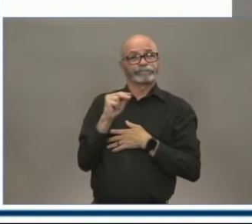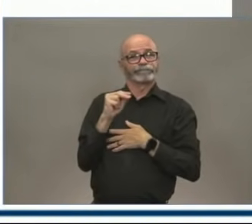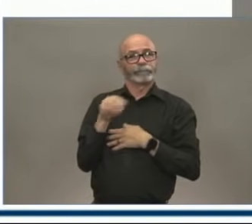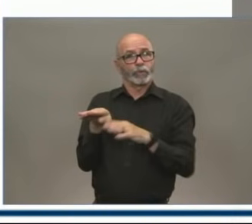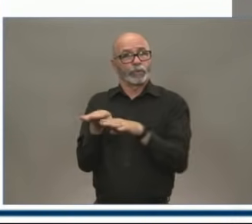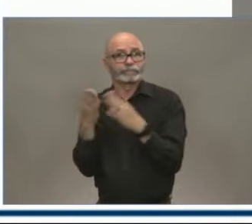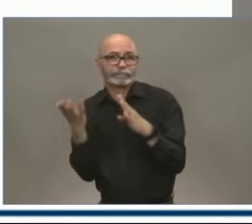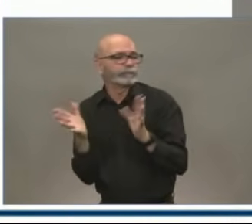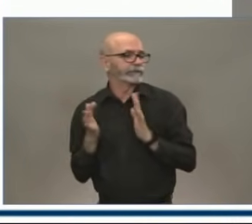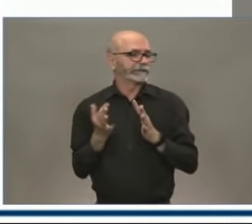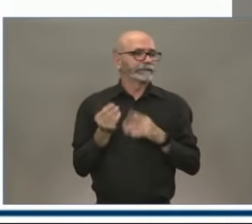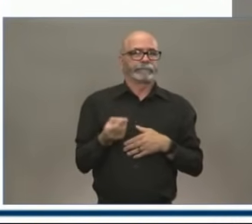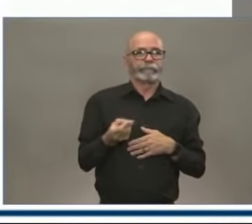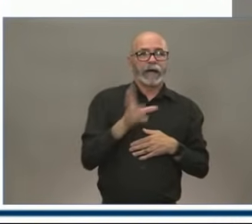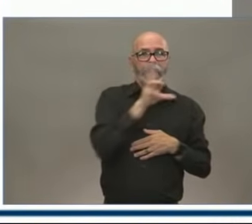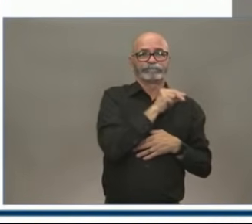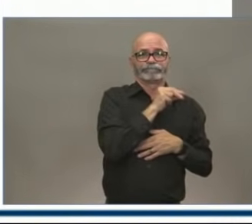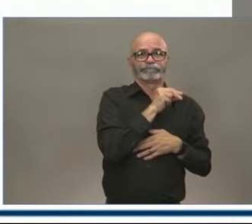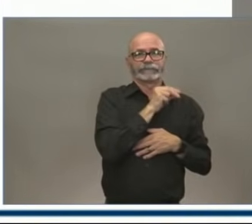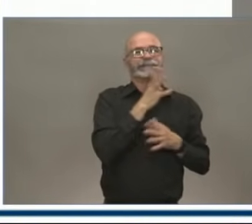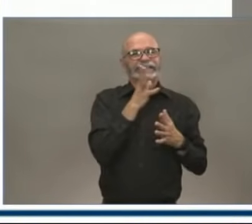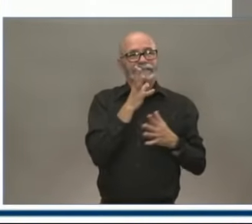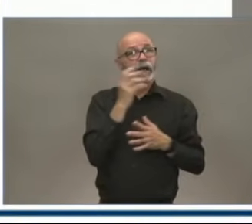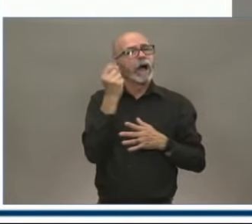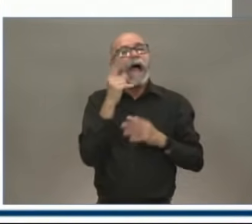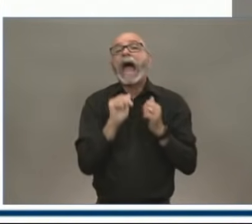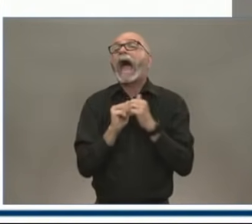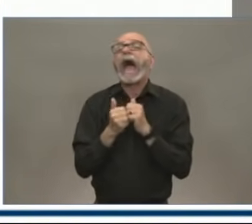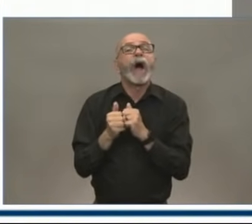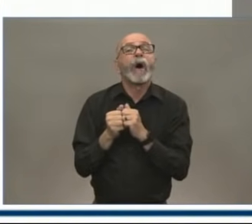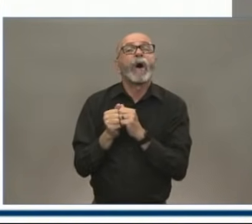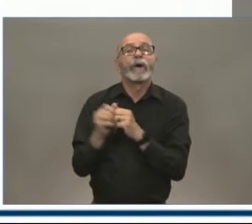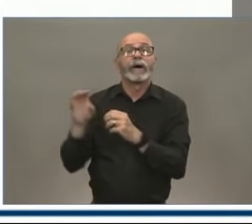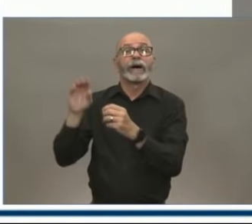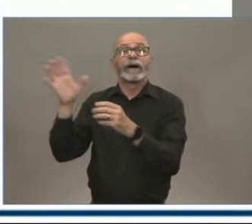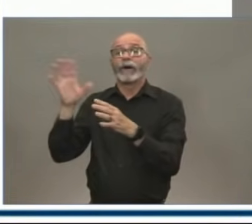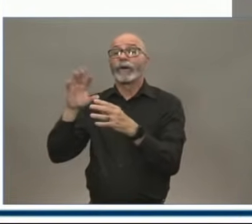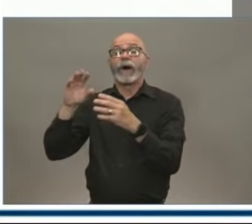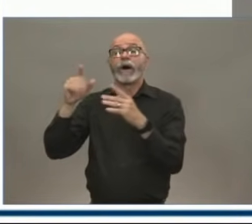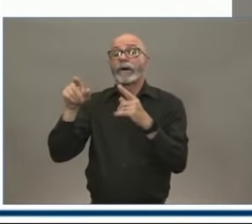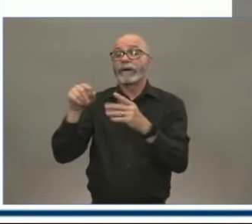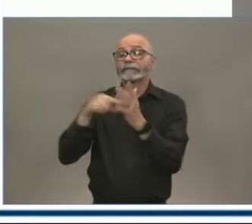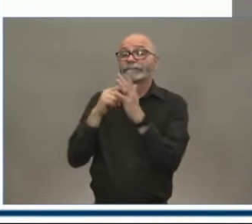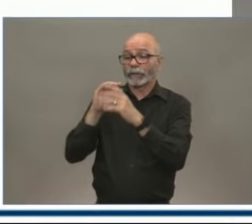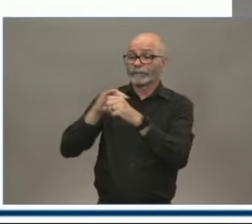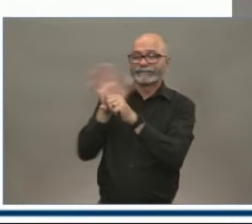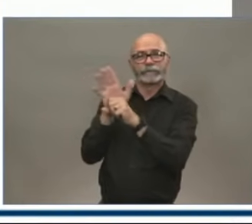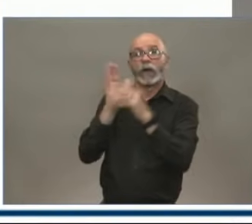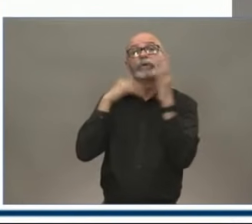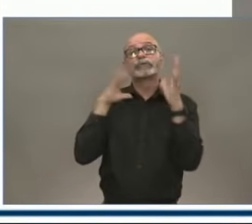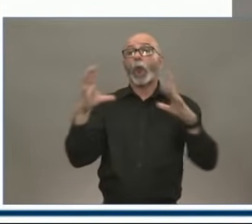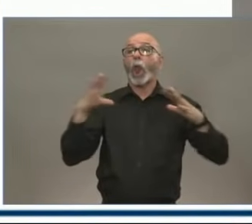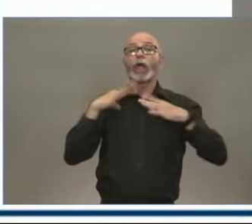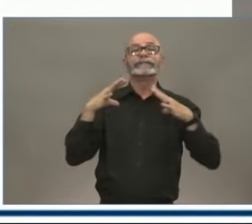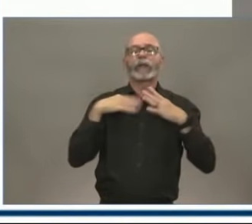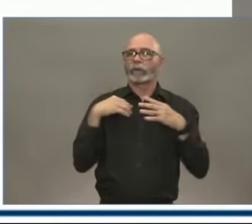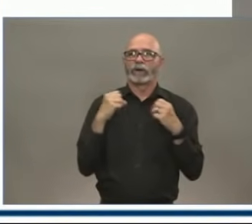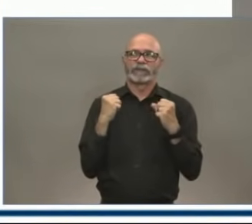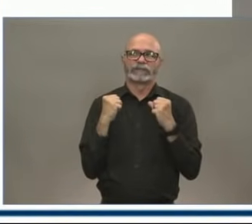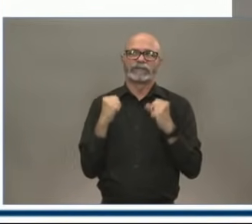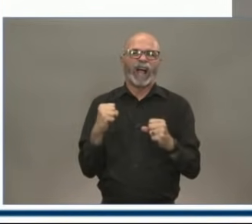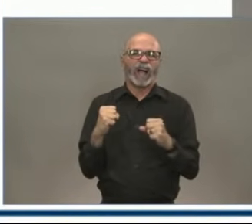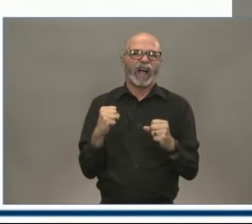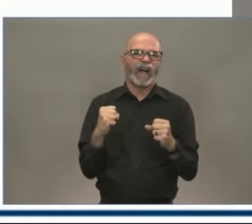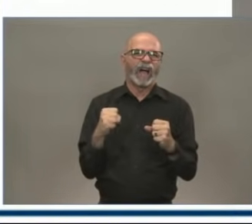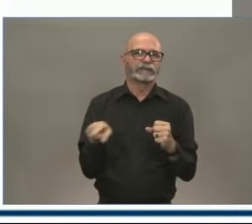COVID has and will impact our holiday season. But it's not going to be it's not going to be the only